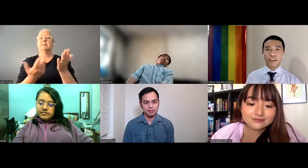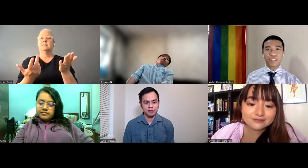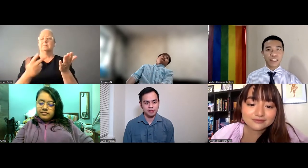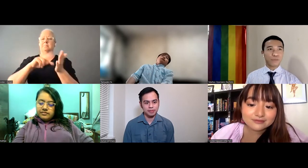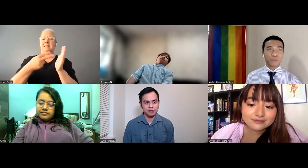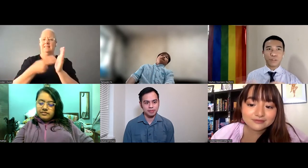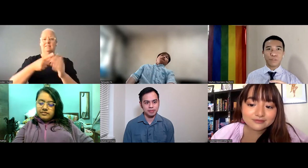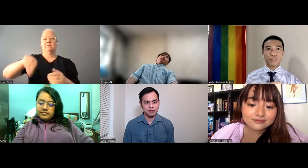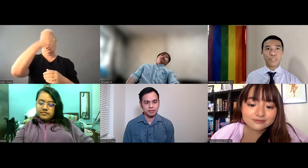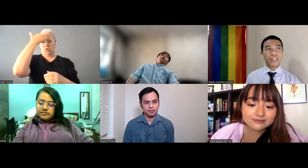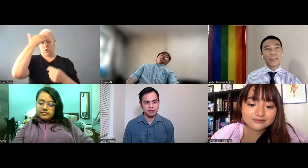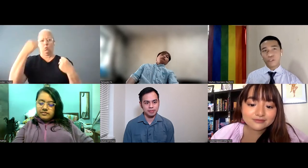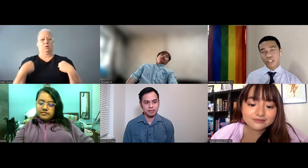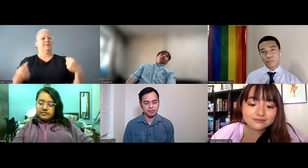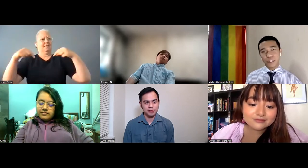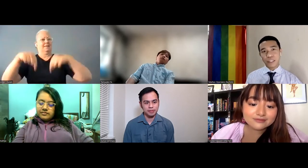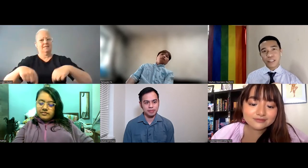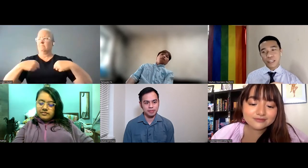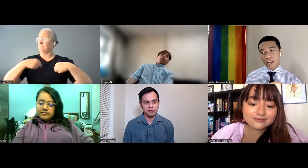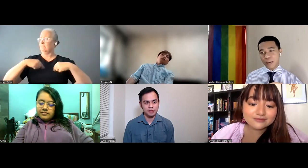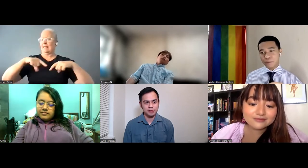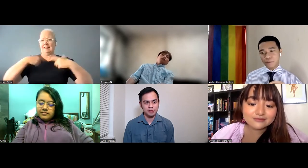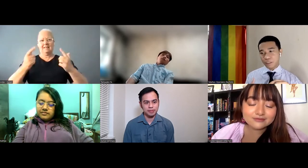what matters, and that we should not be